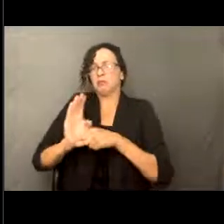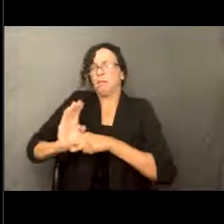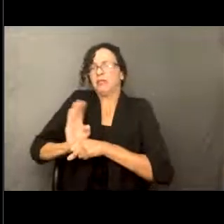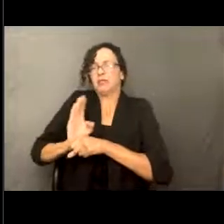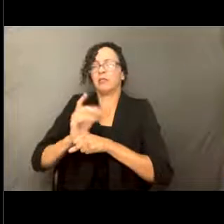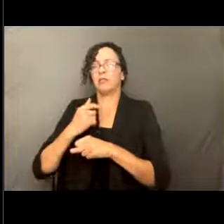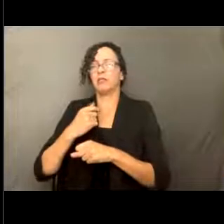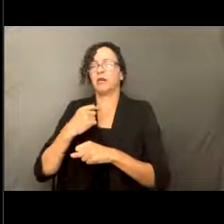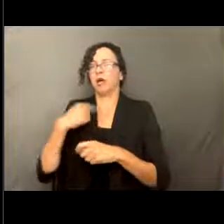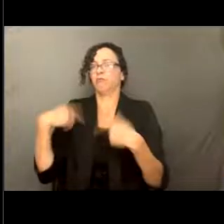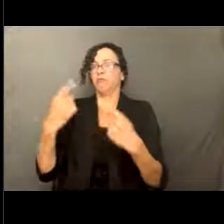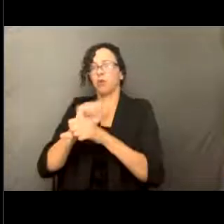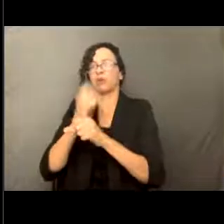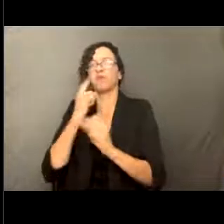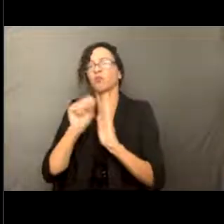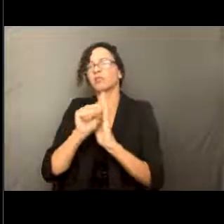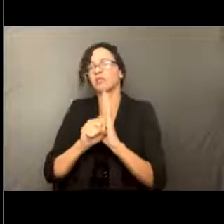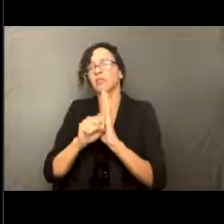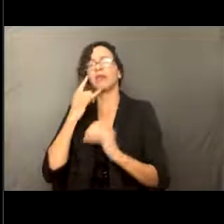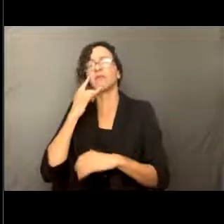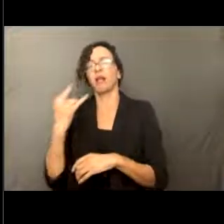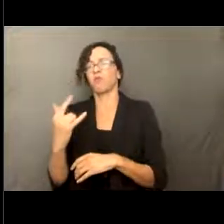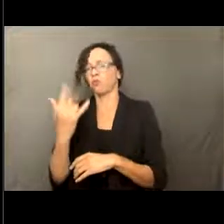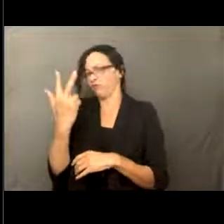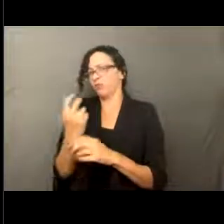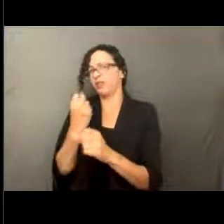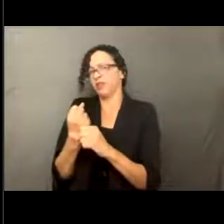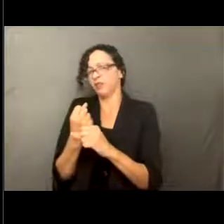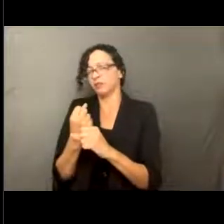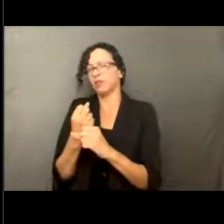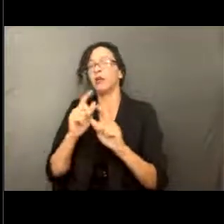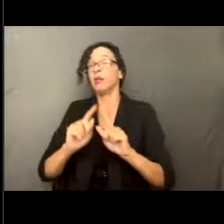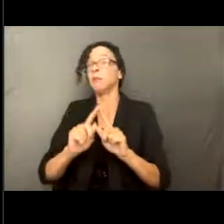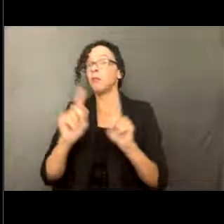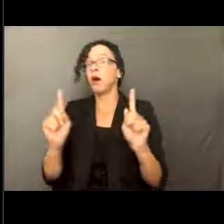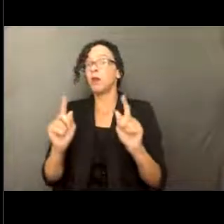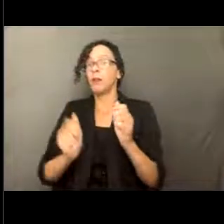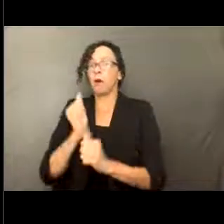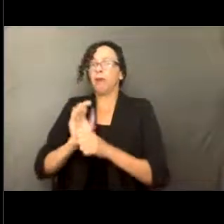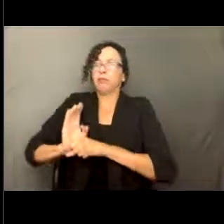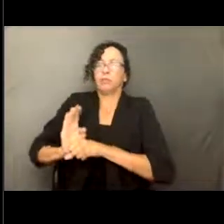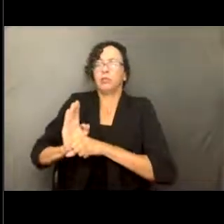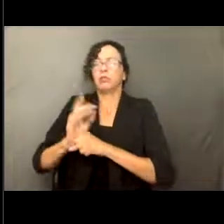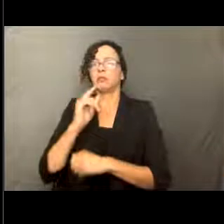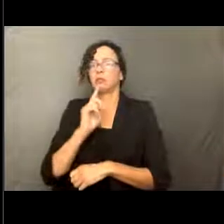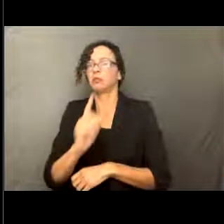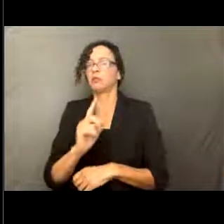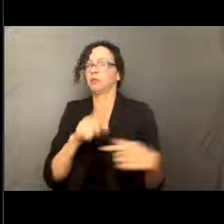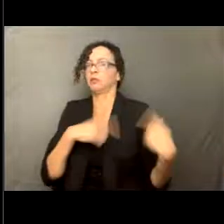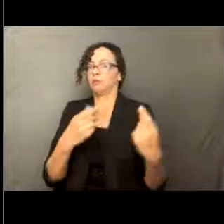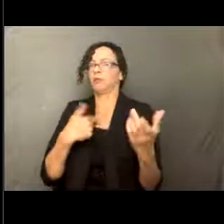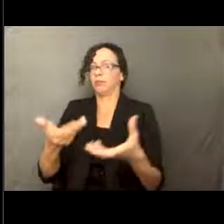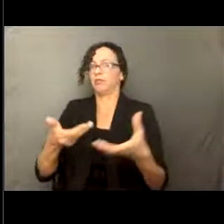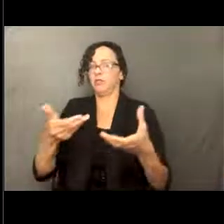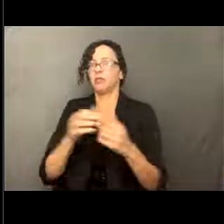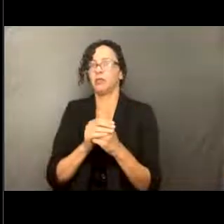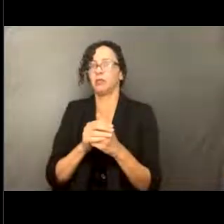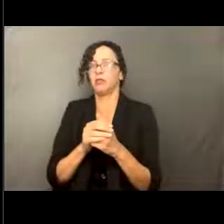state government in California for 3 years, but it's been the busiest for sure since I've been here, and probably one of the busiest in recent